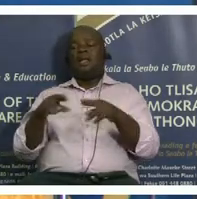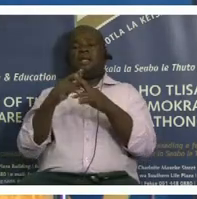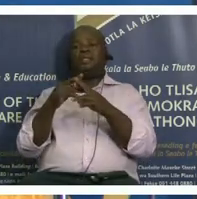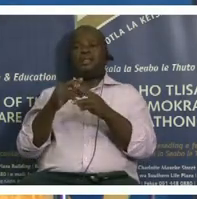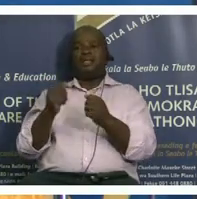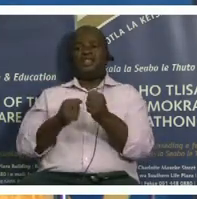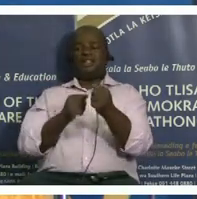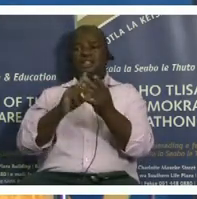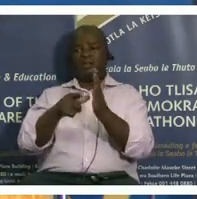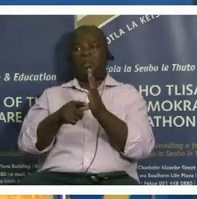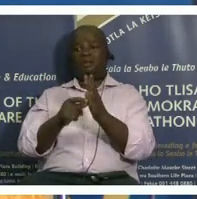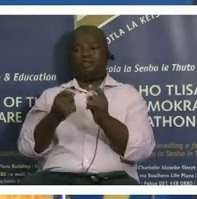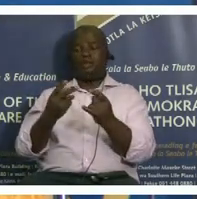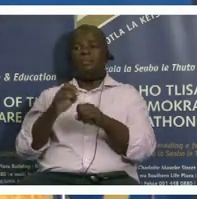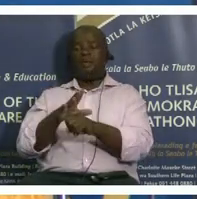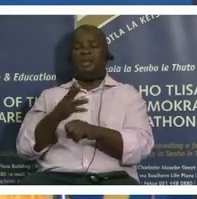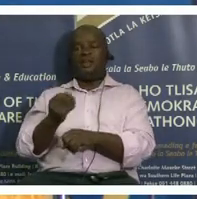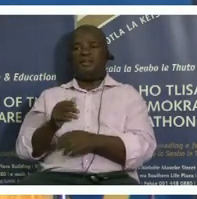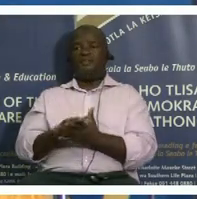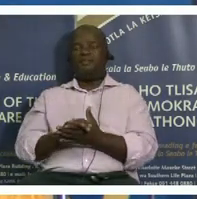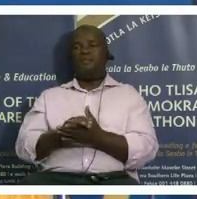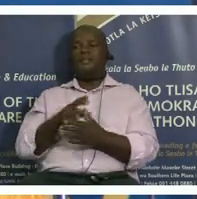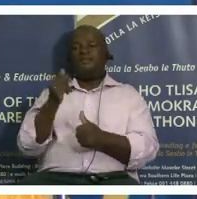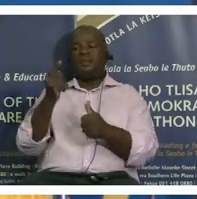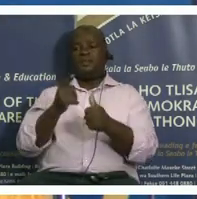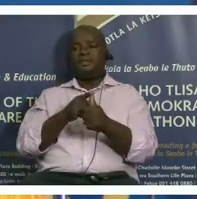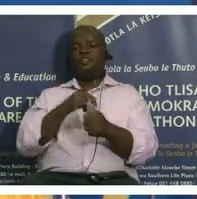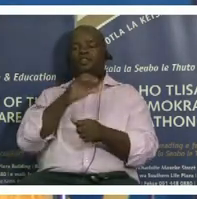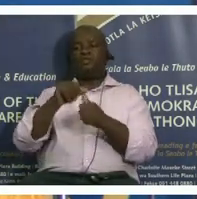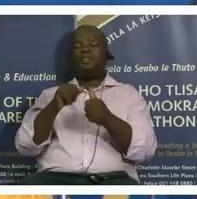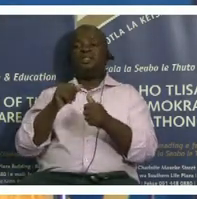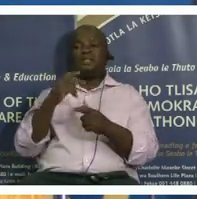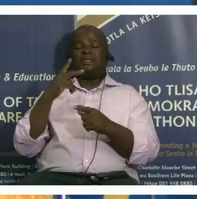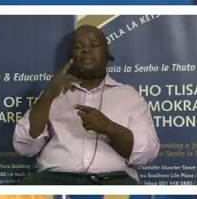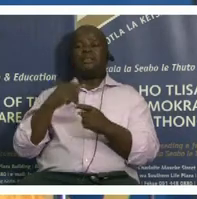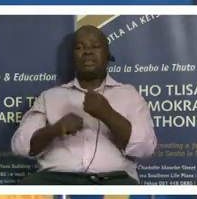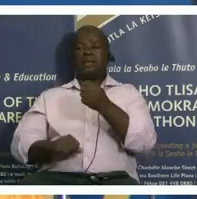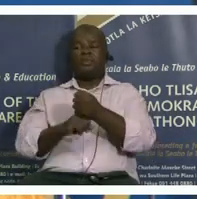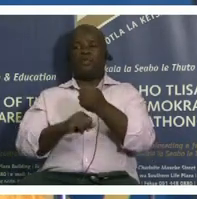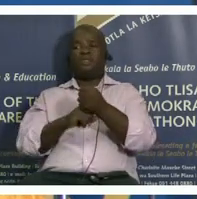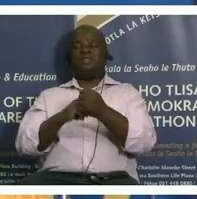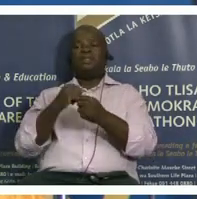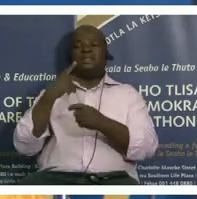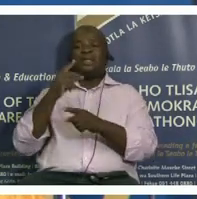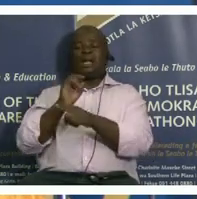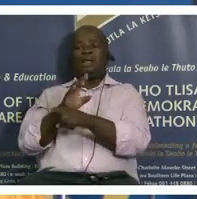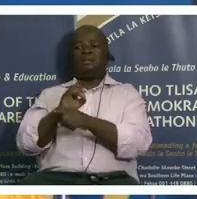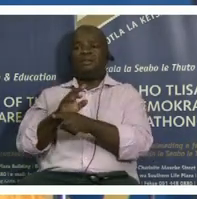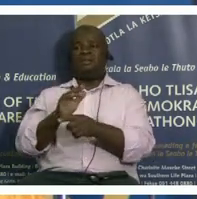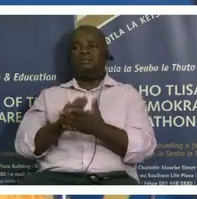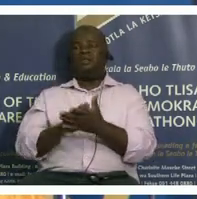plan. Psychosocial support is provided through our Tutuzela care centers, safe